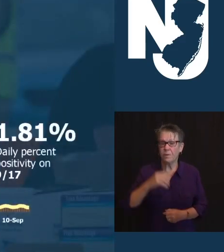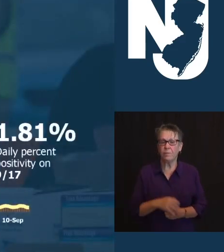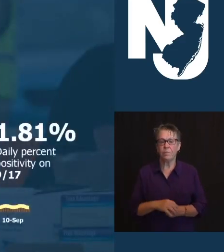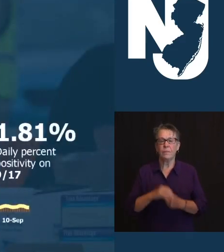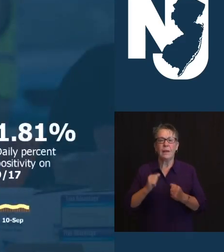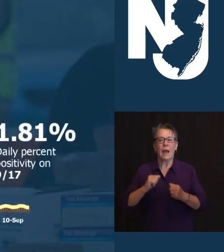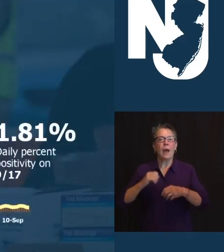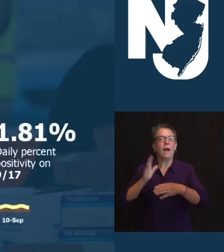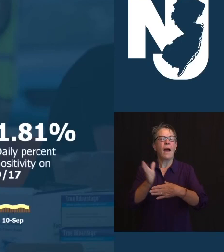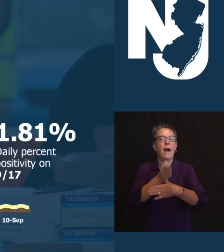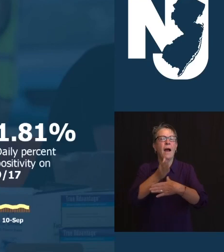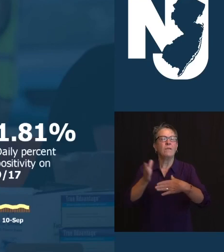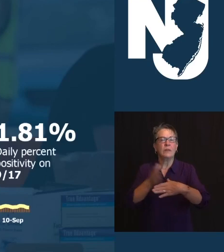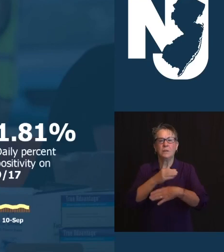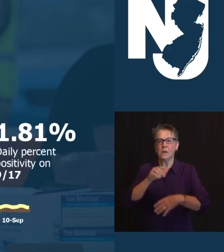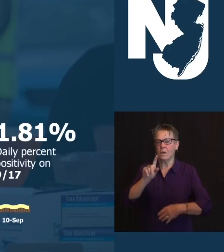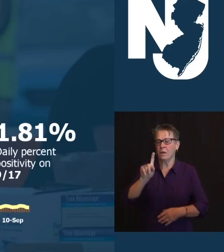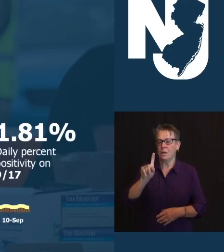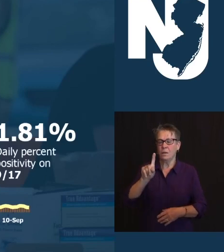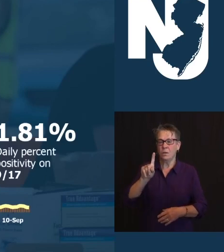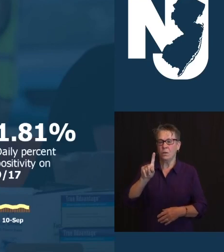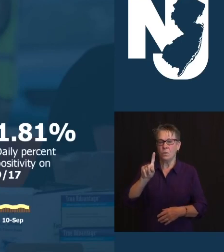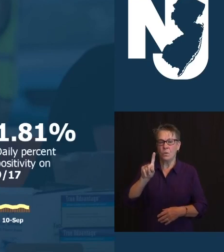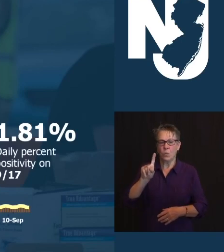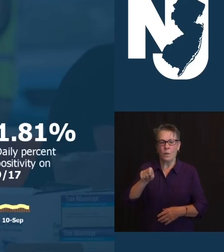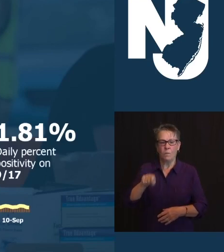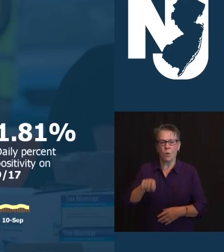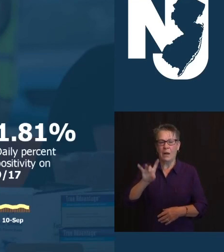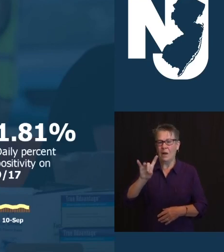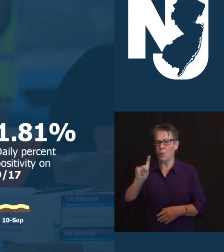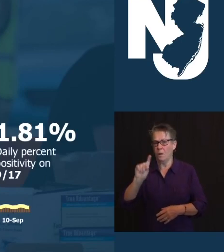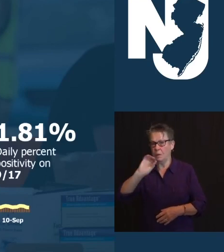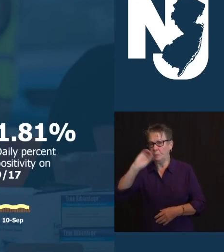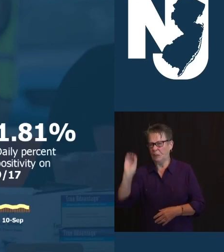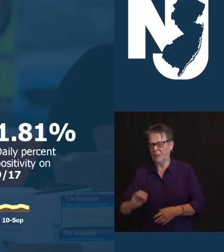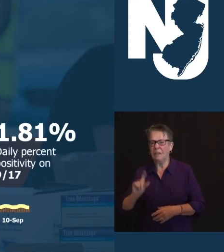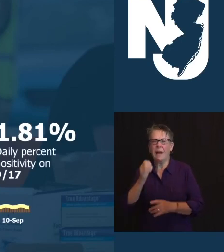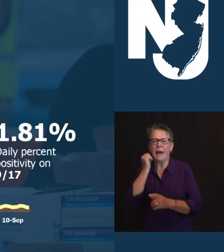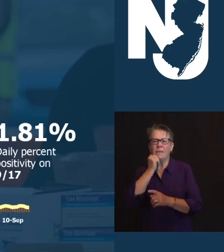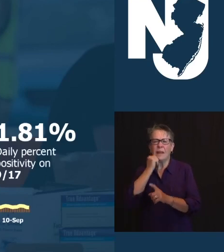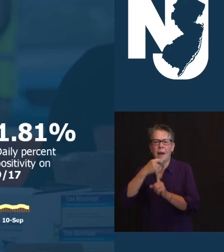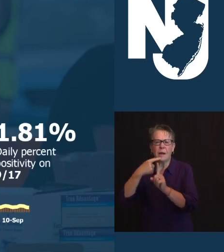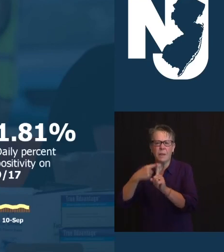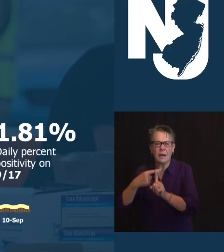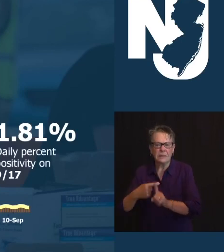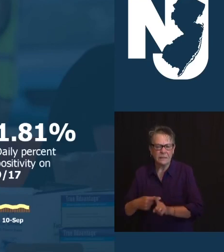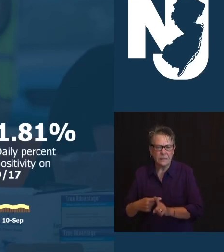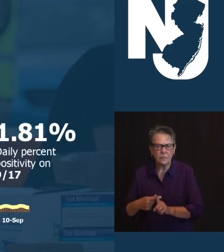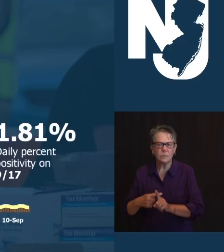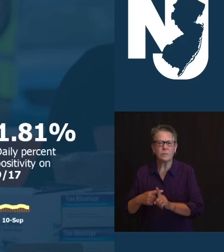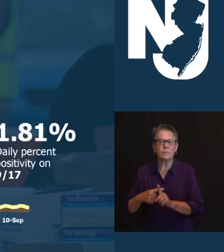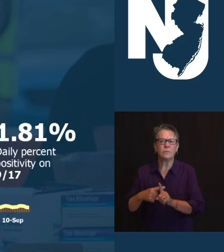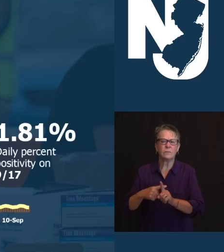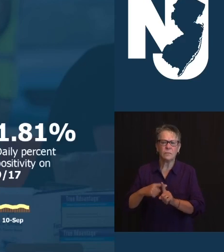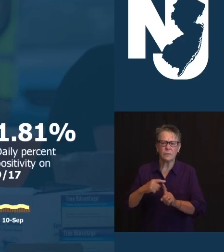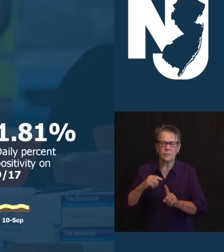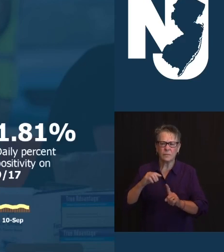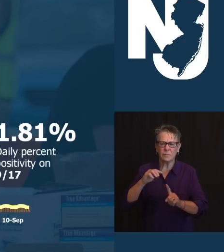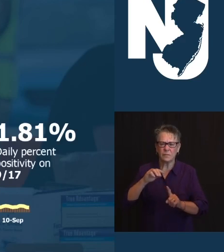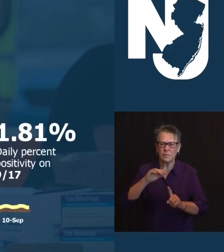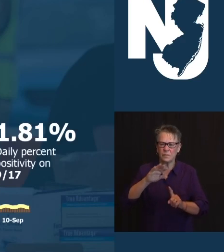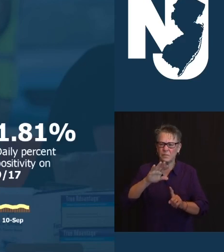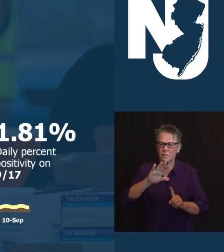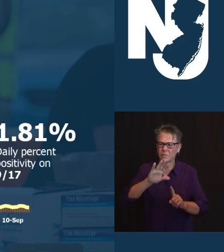was 1.81%. We'll stop here for 1 second. So 396 positive test results, big numbers over the